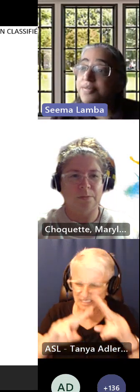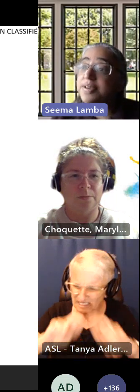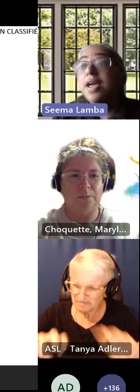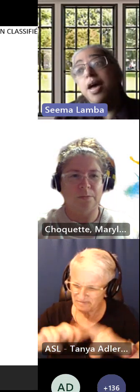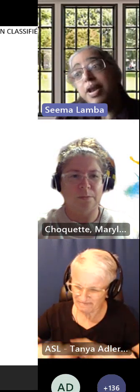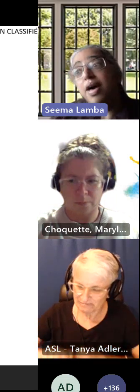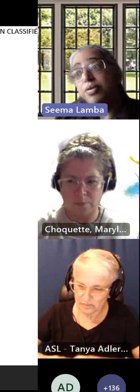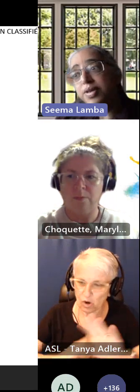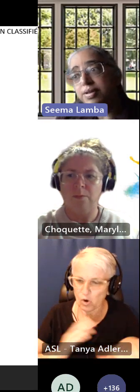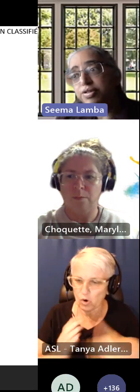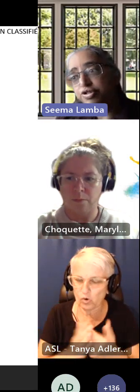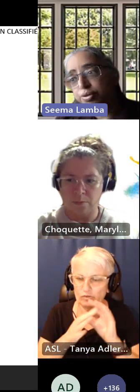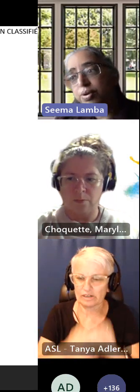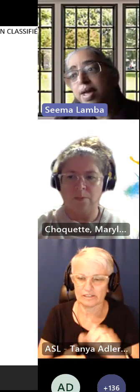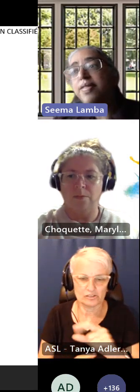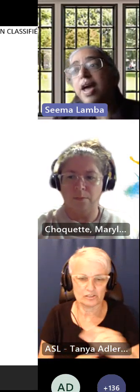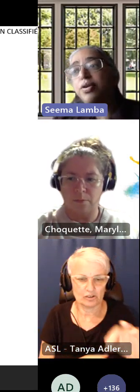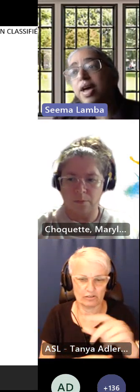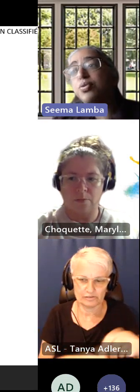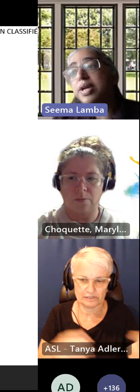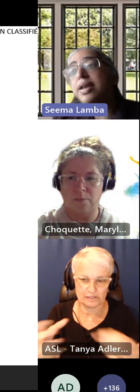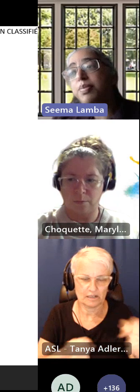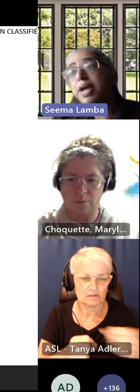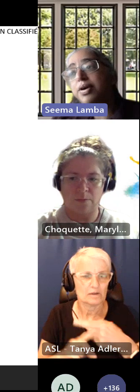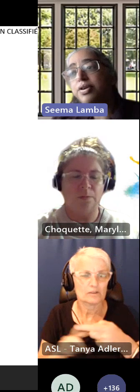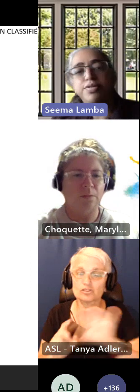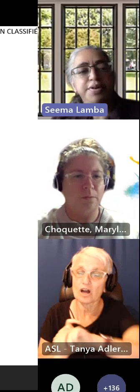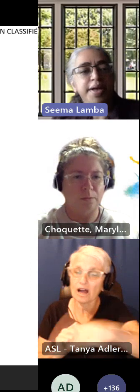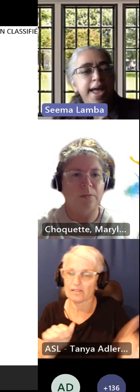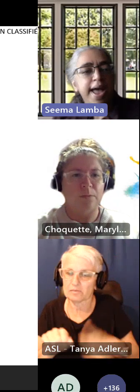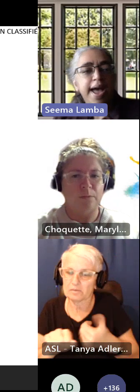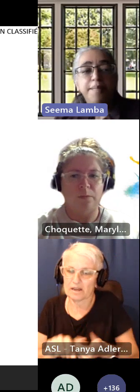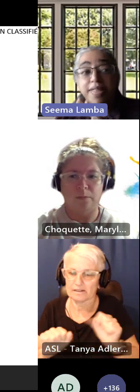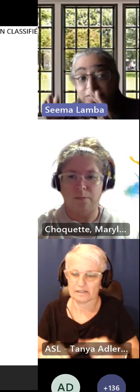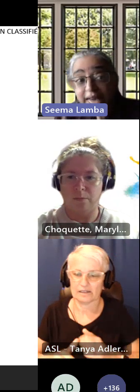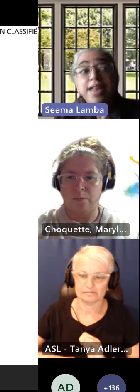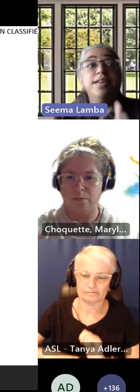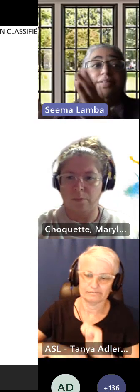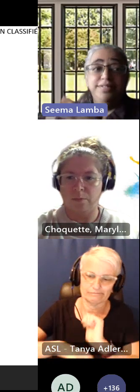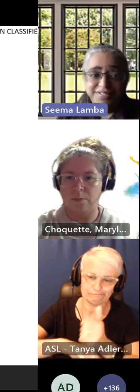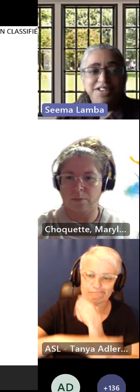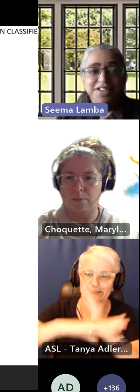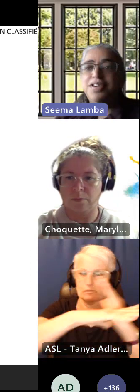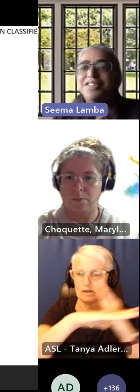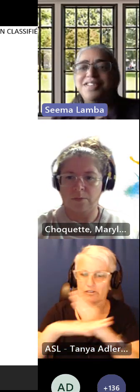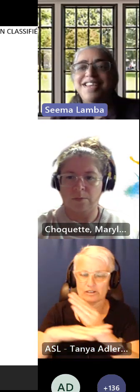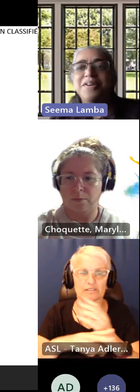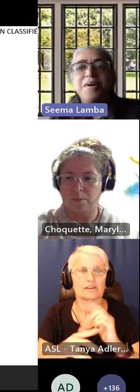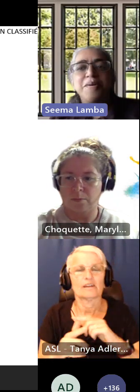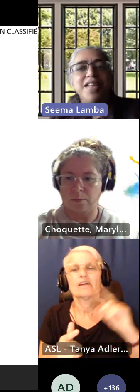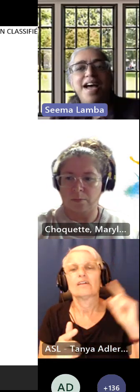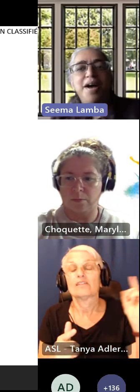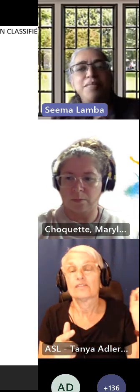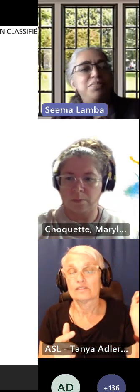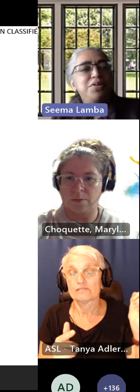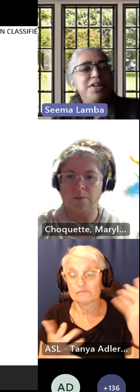related to staffing, but other things too that could have created barriers. And then you get to